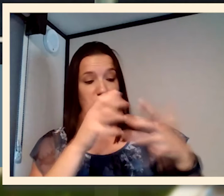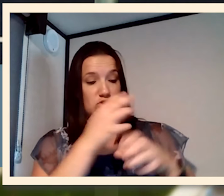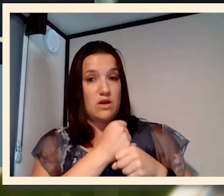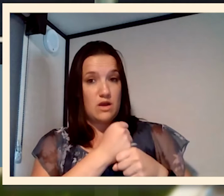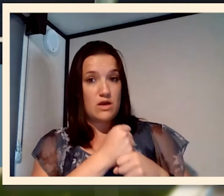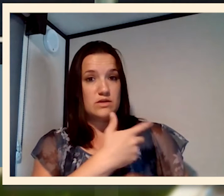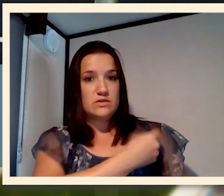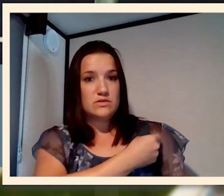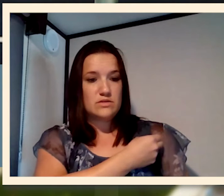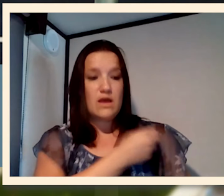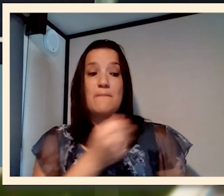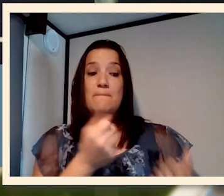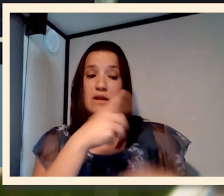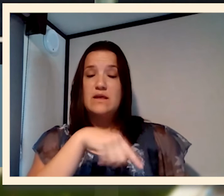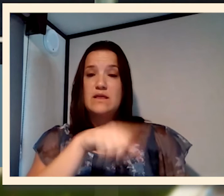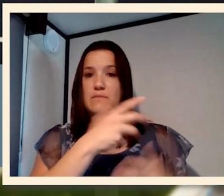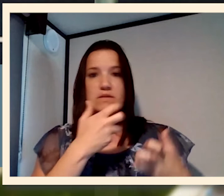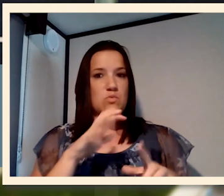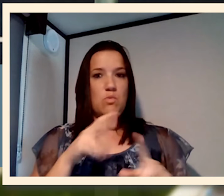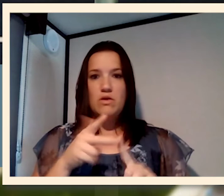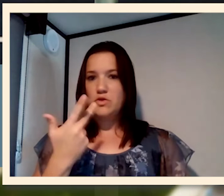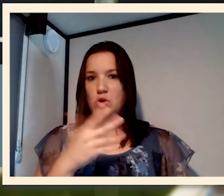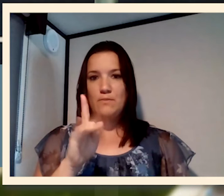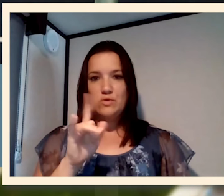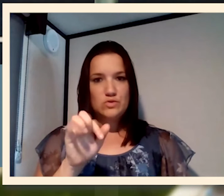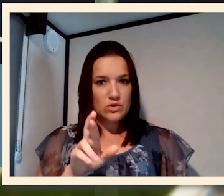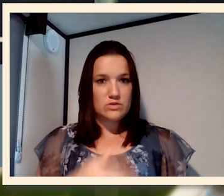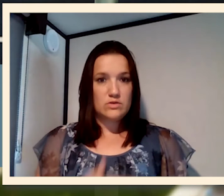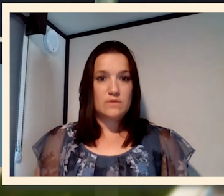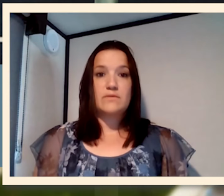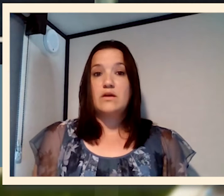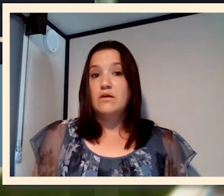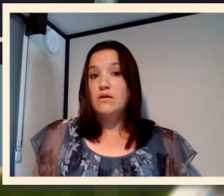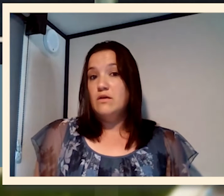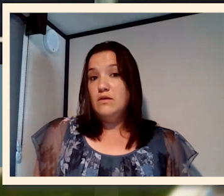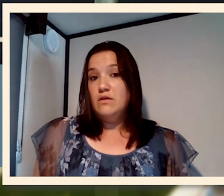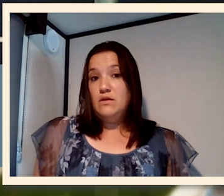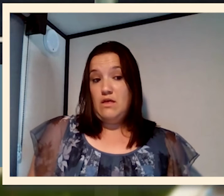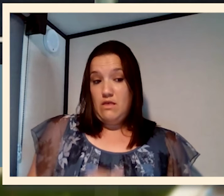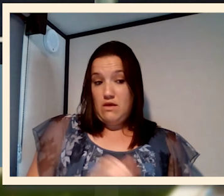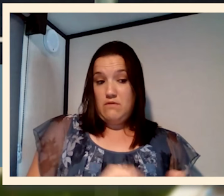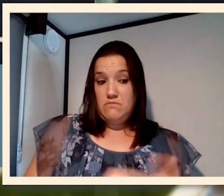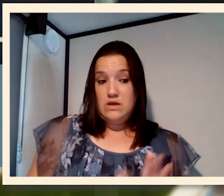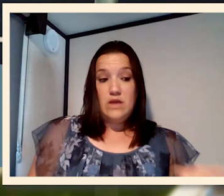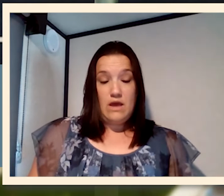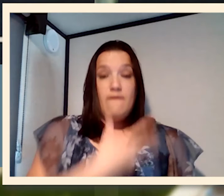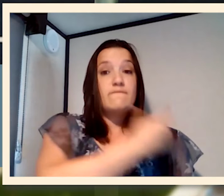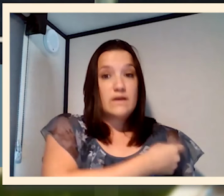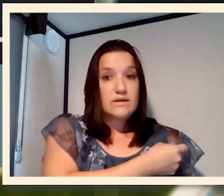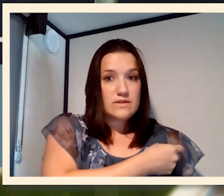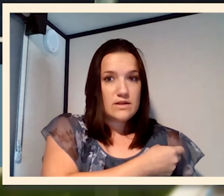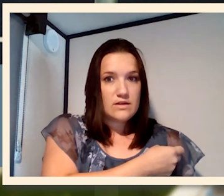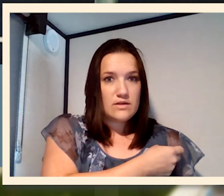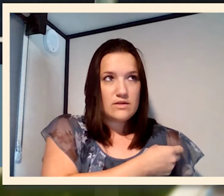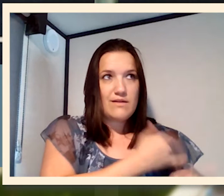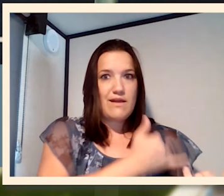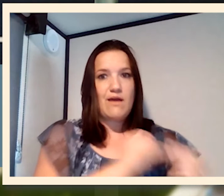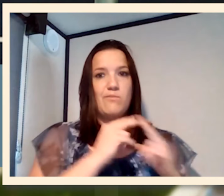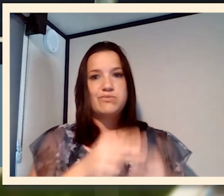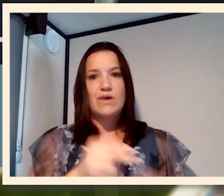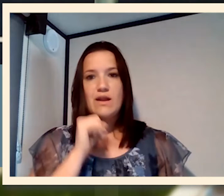that initial series, a number have decided they did not want to get a booster shot. So that made them go from